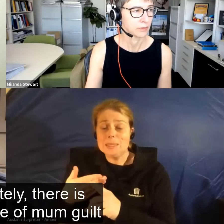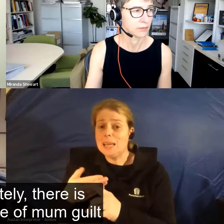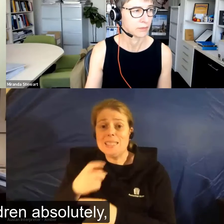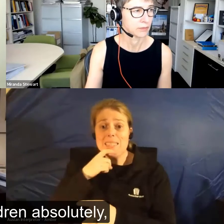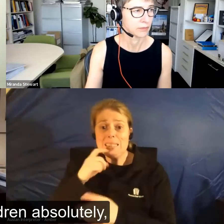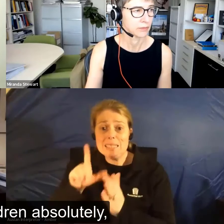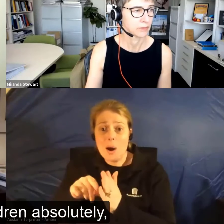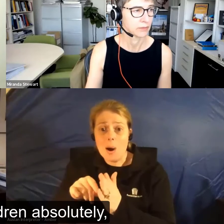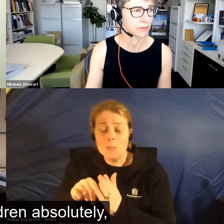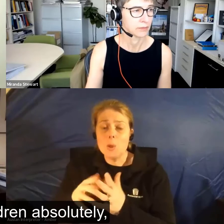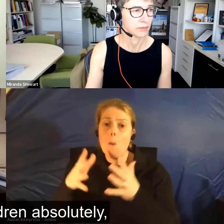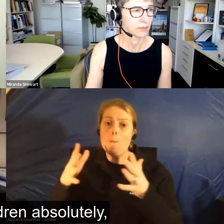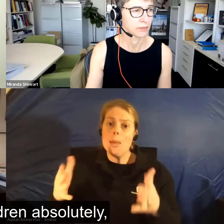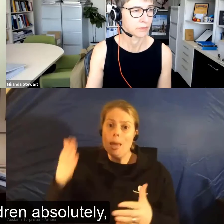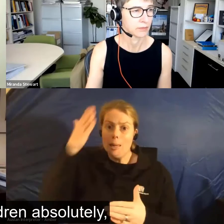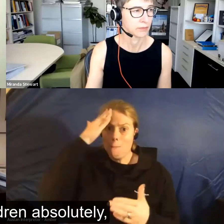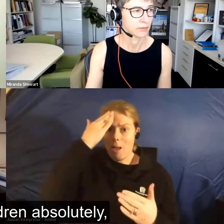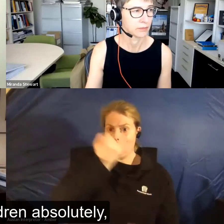mum guilt because